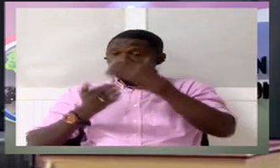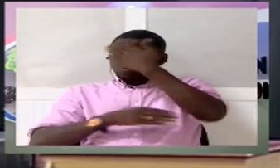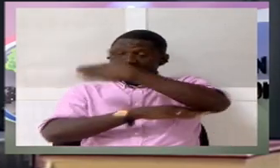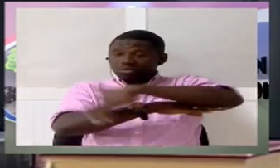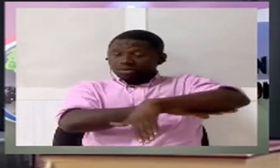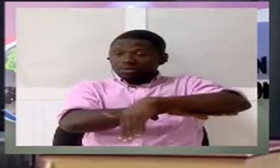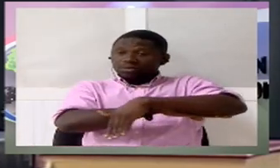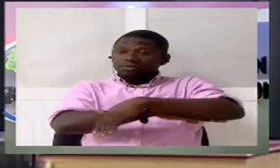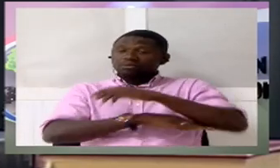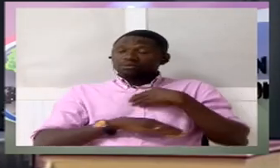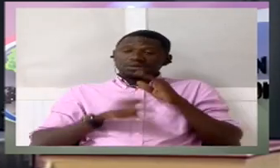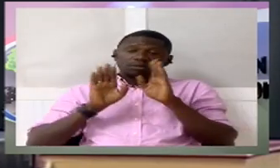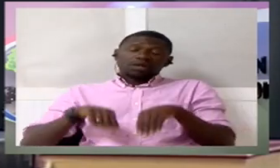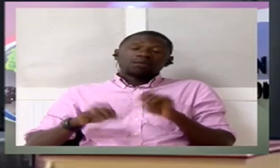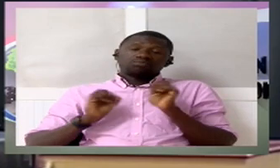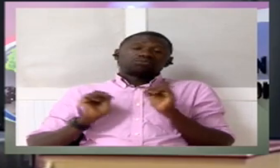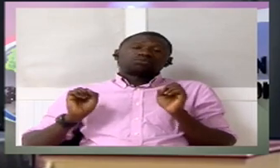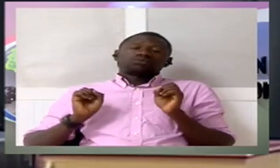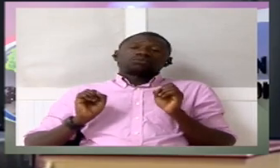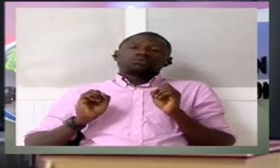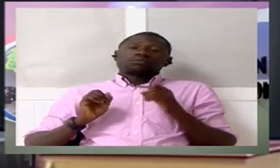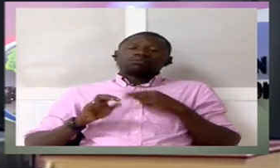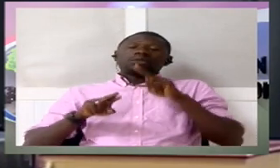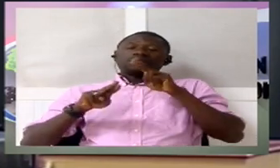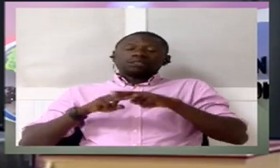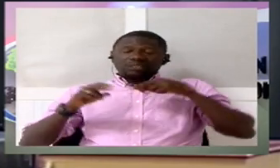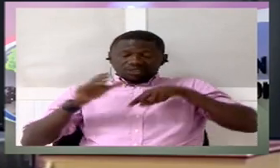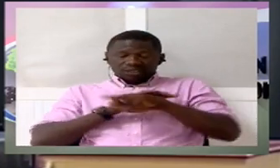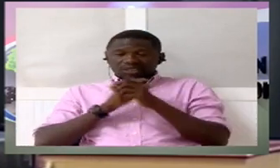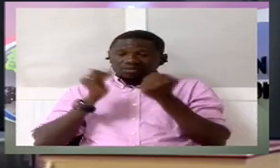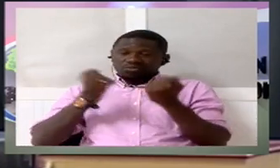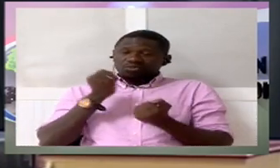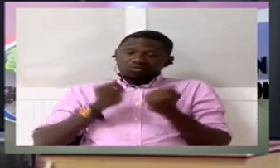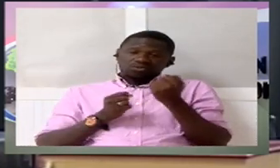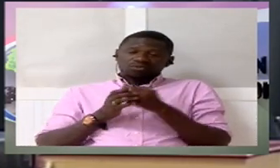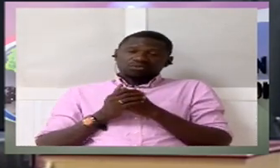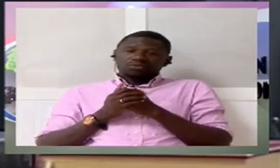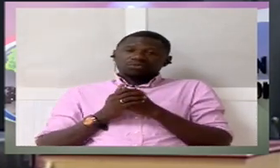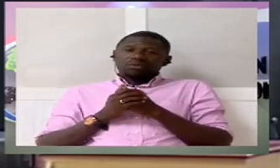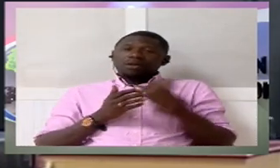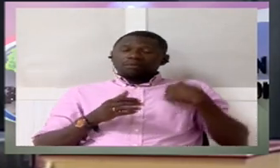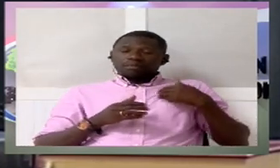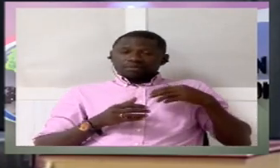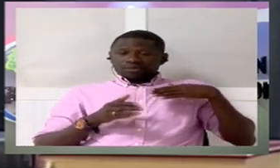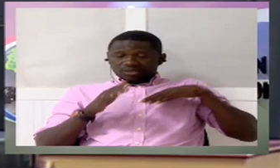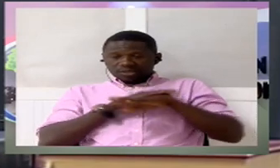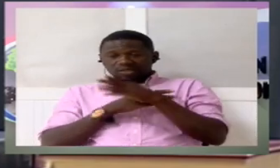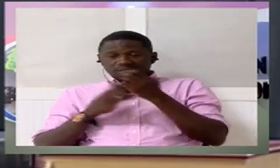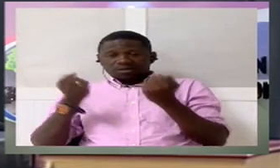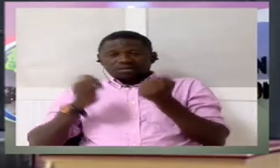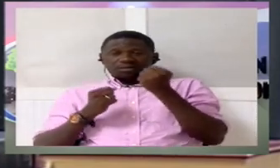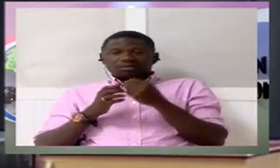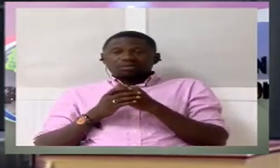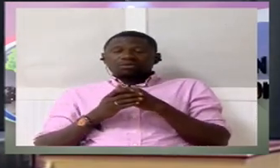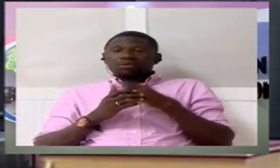border, Manchi. I did not alight. I sat inside the vehicle. There were people who were